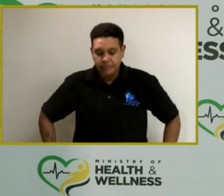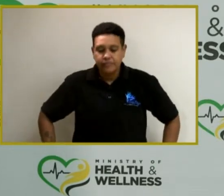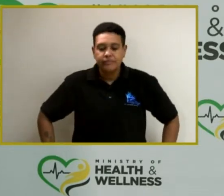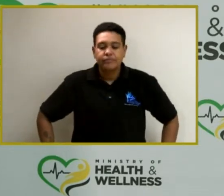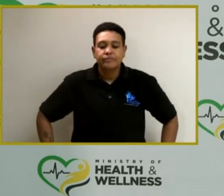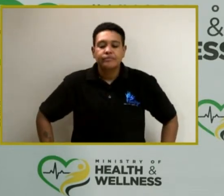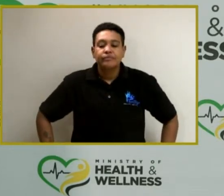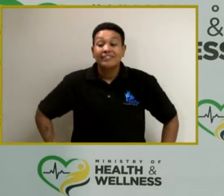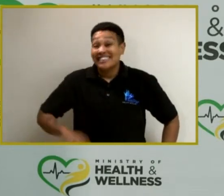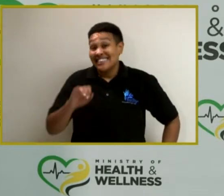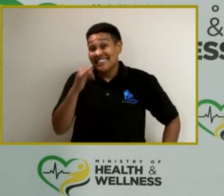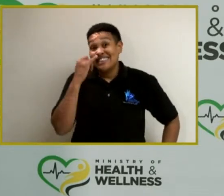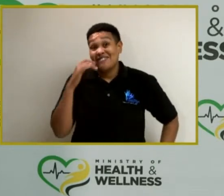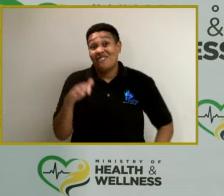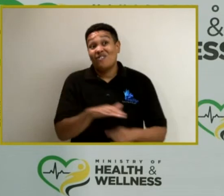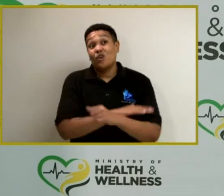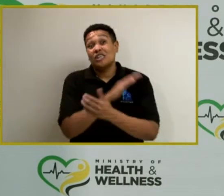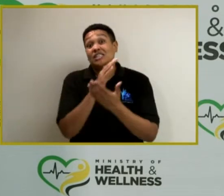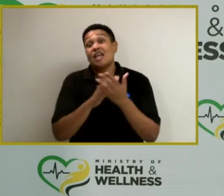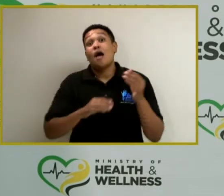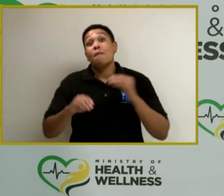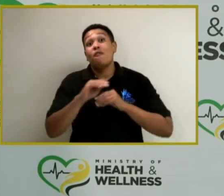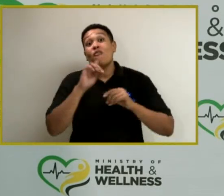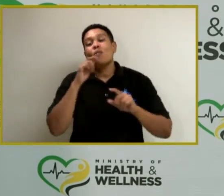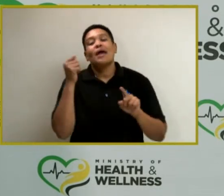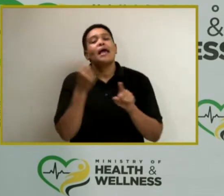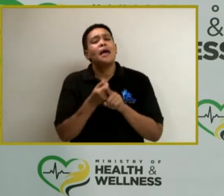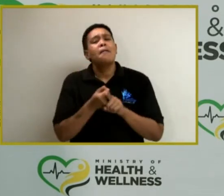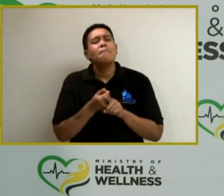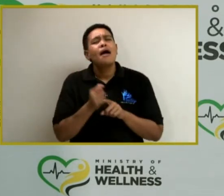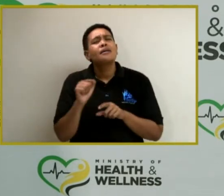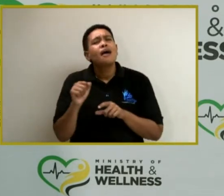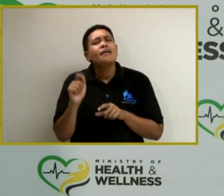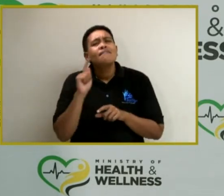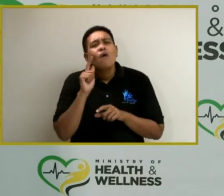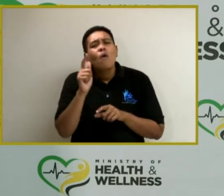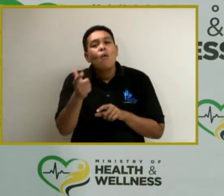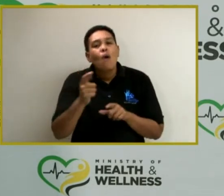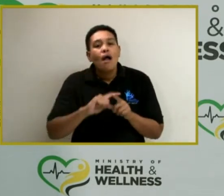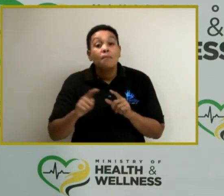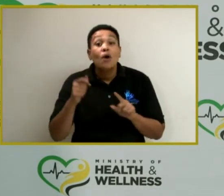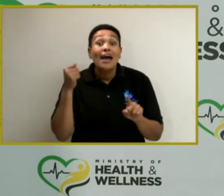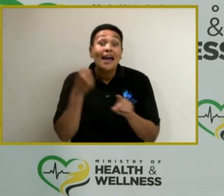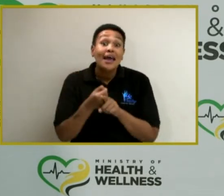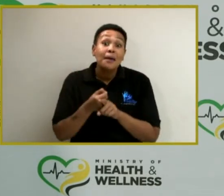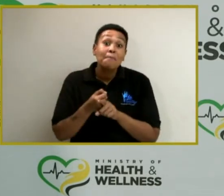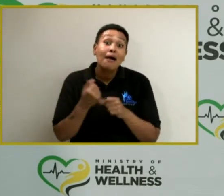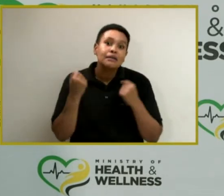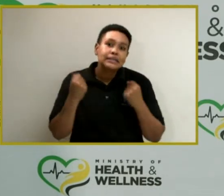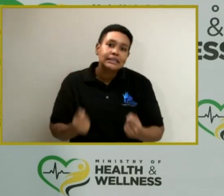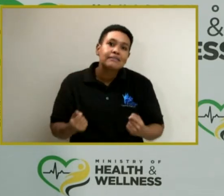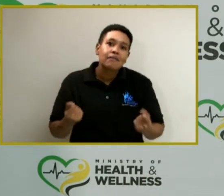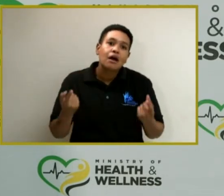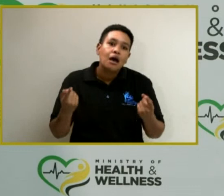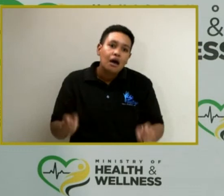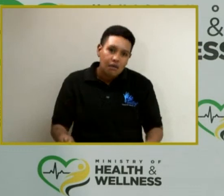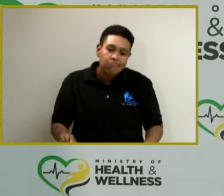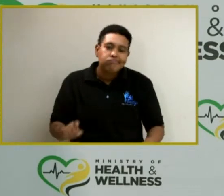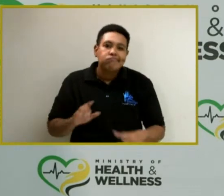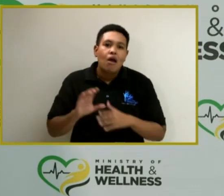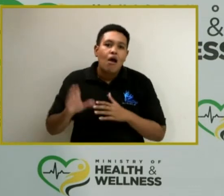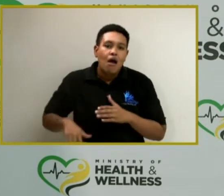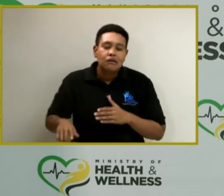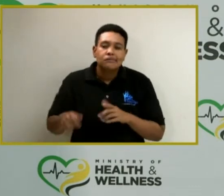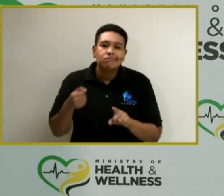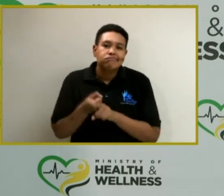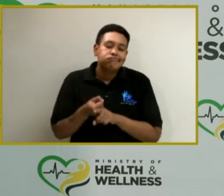it would have an impact for a while, but that impact would come with significant consequences. So it's a matter of how you create that balance.